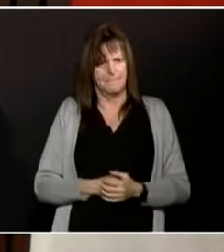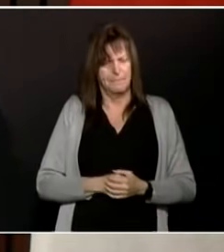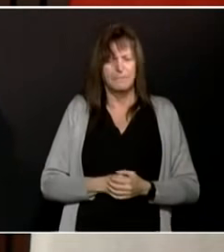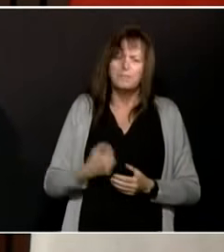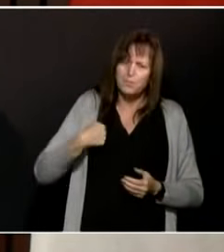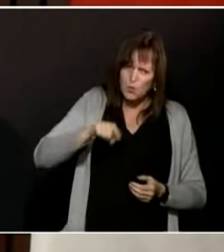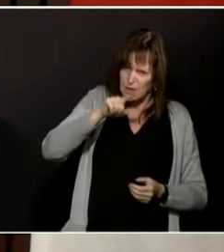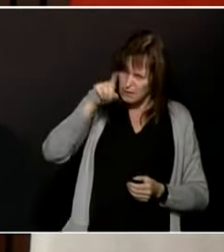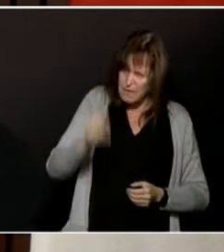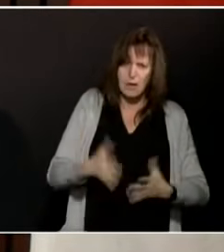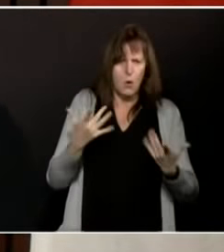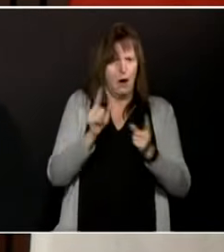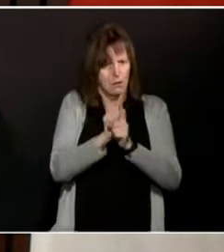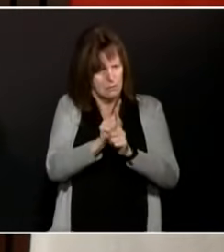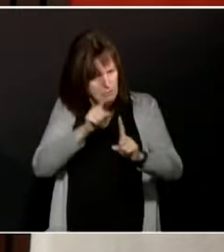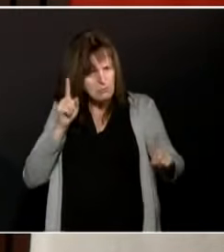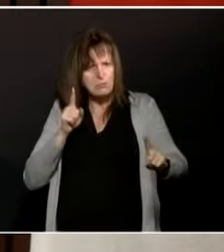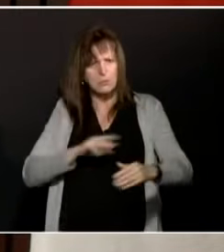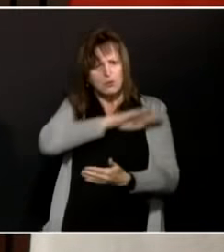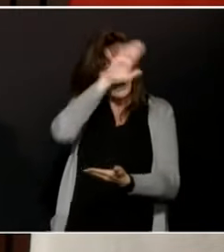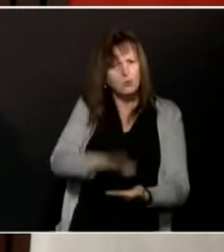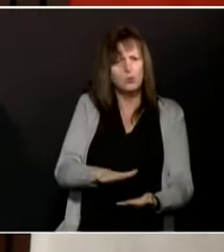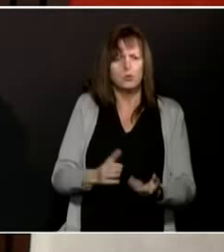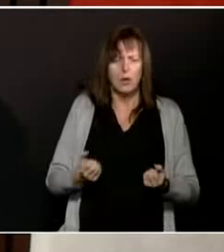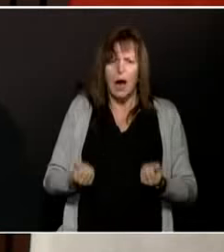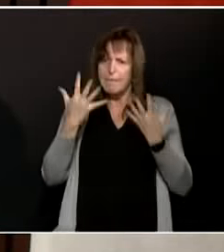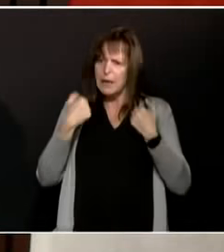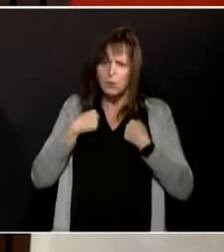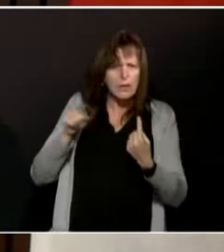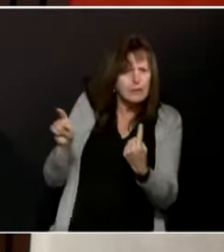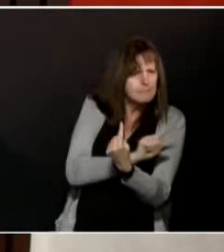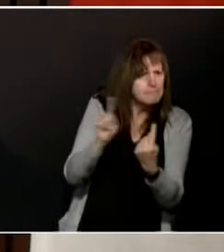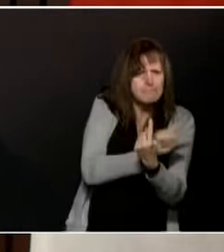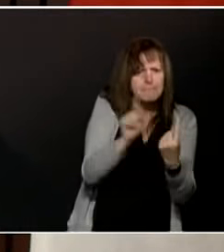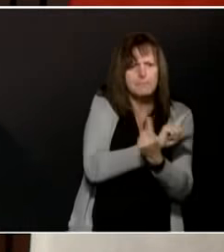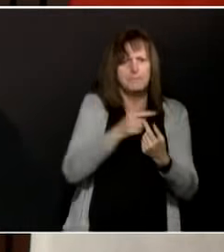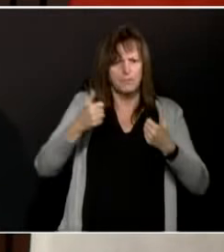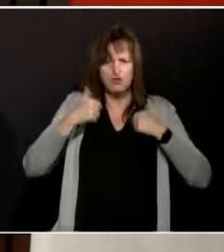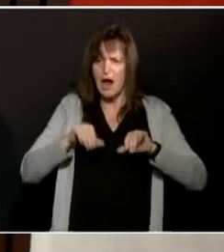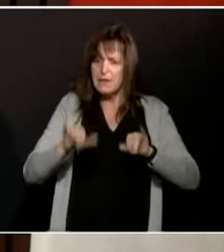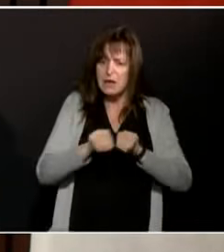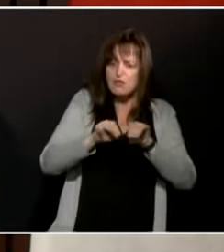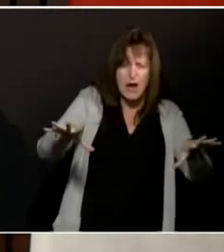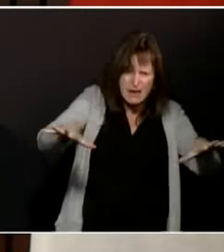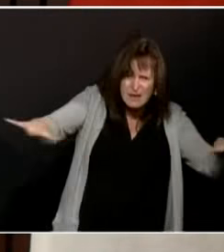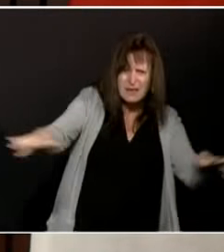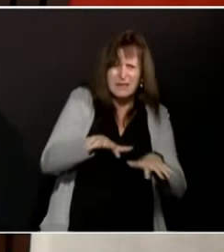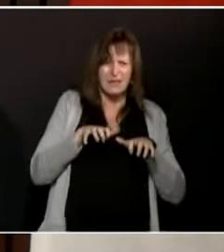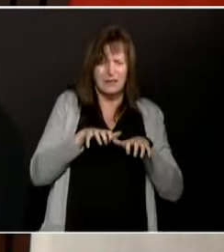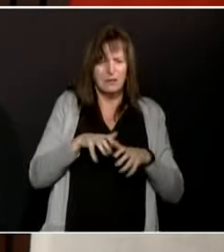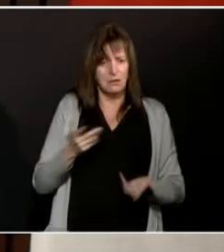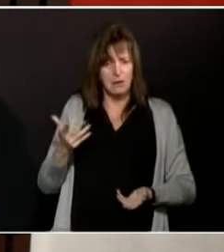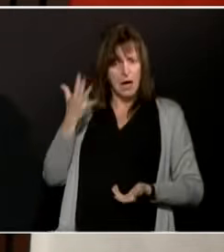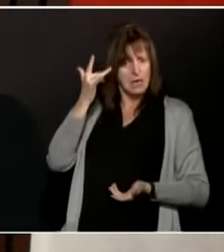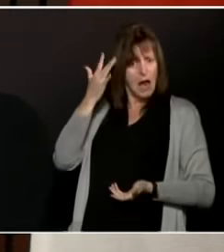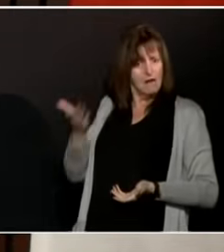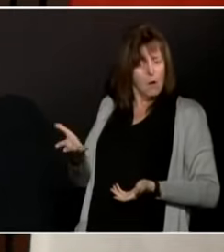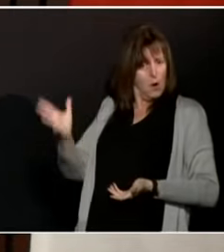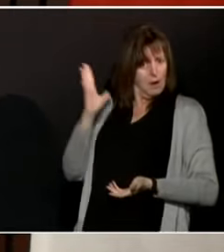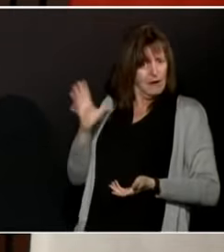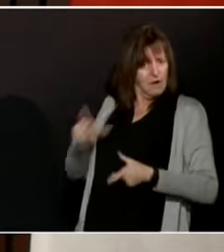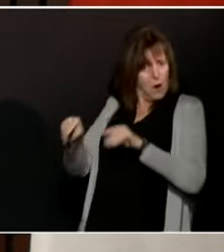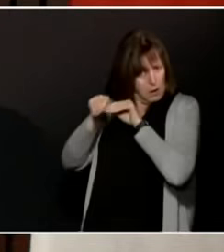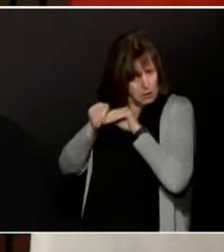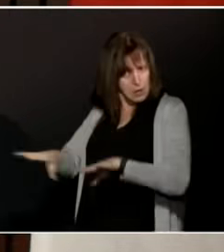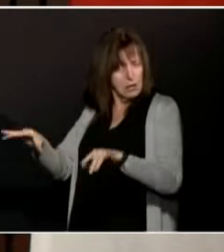the disease. Notice California, which only a few months ago was suffering crises like the one we're starting to experience here, and which is turning it